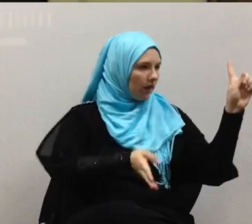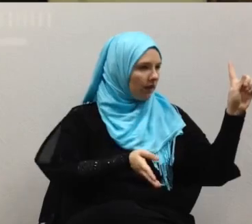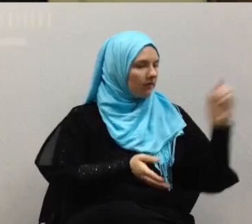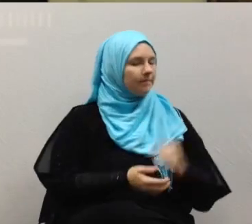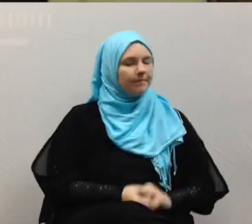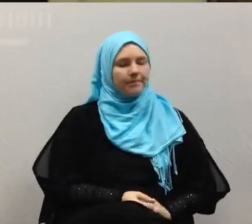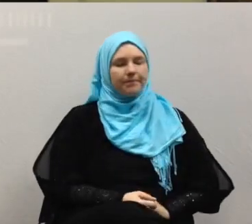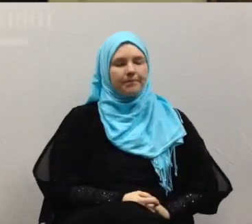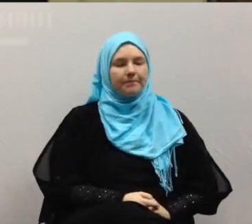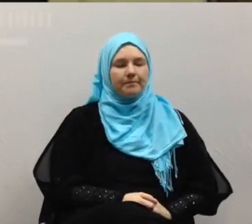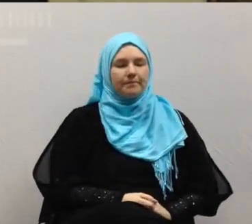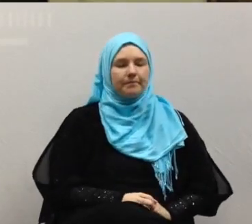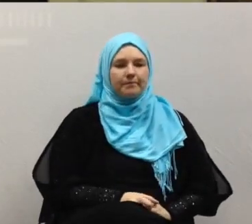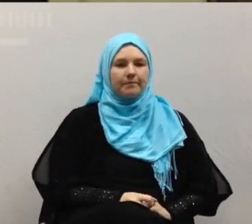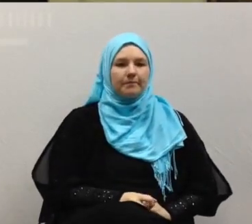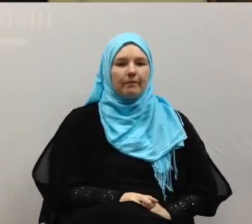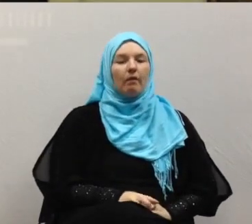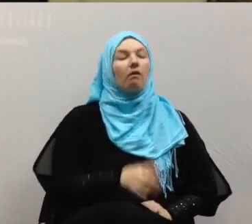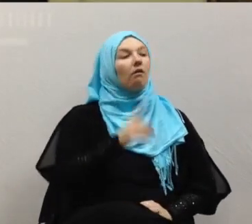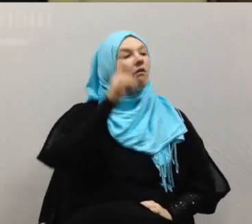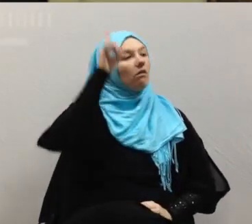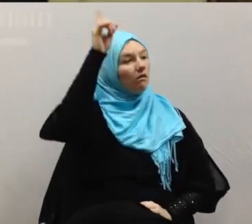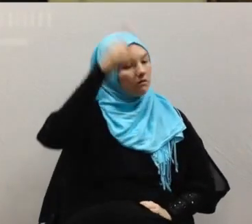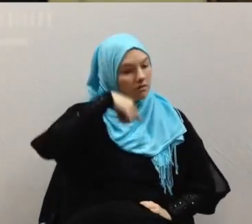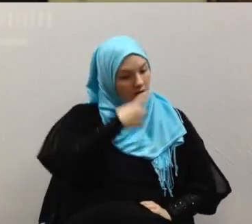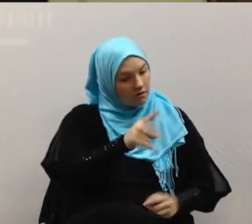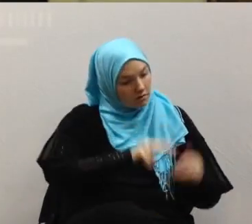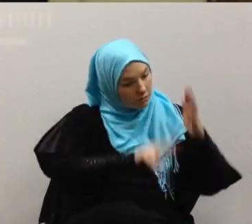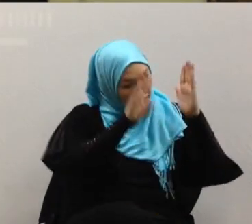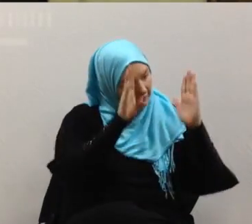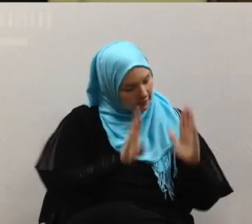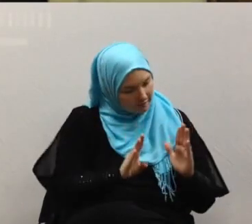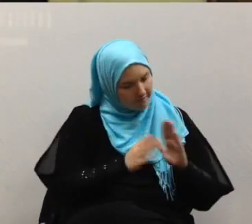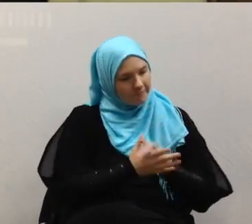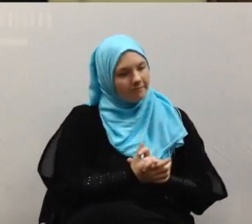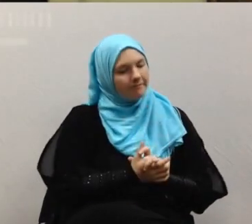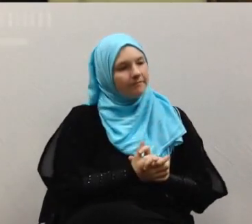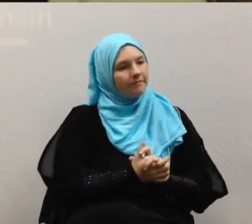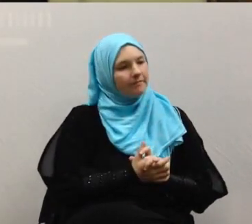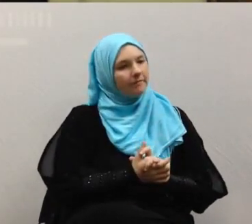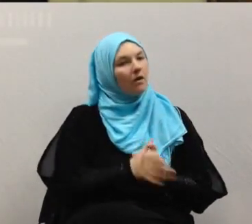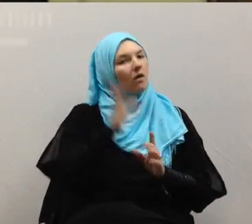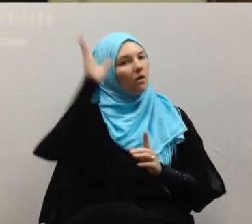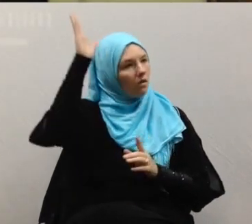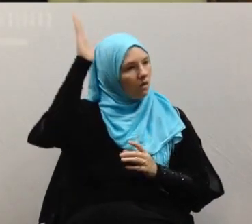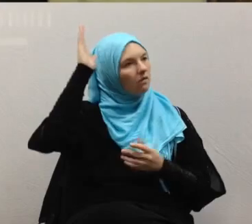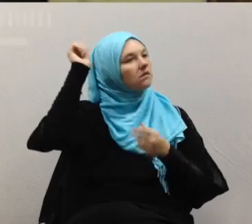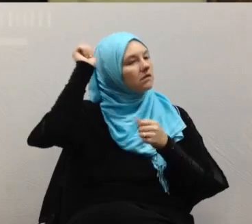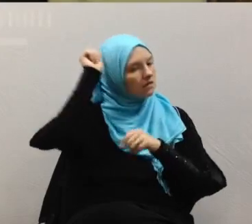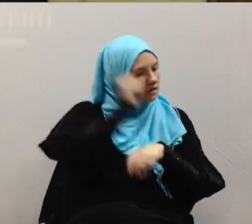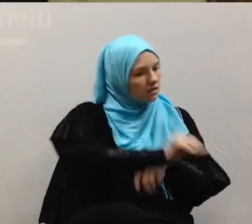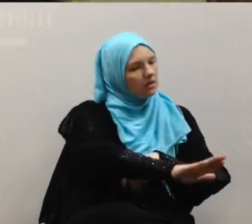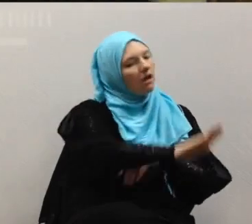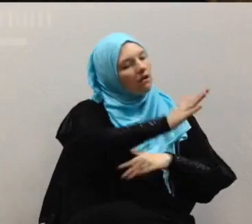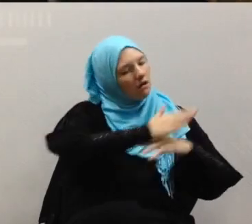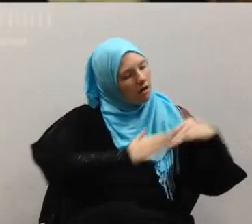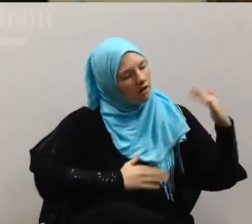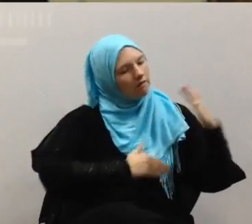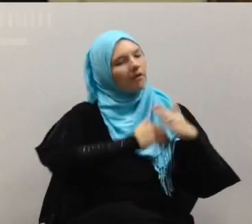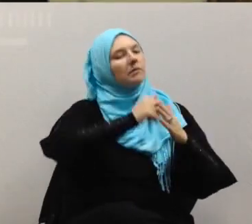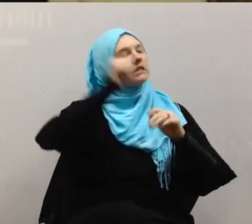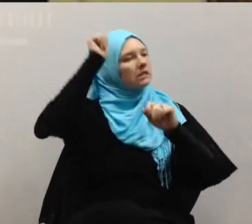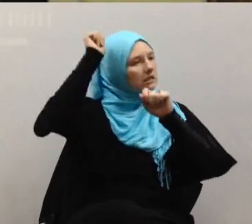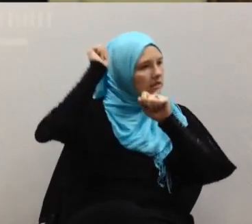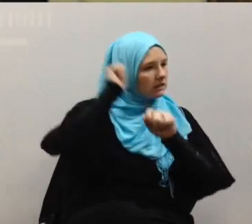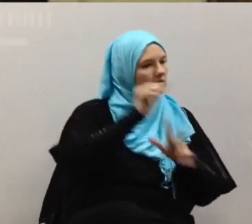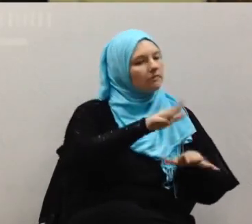And Allah tells him, it is He who sent down tranquility, comfort, and contentment